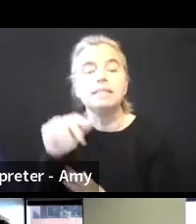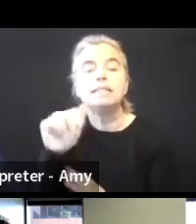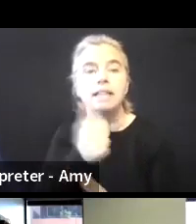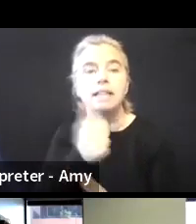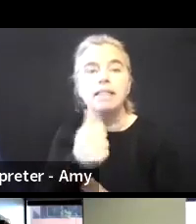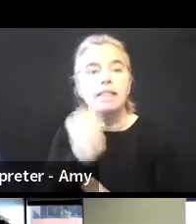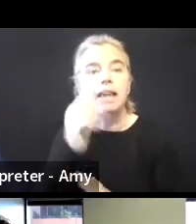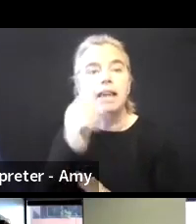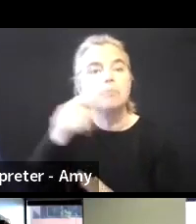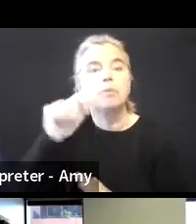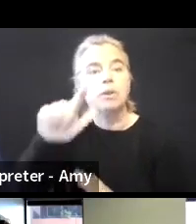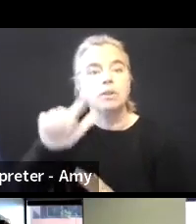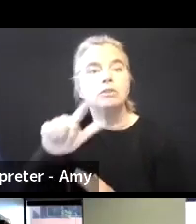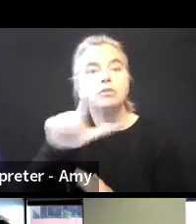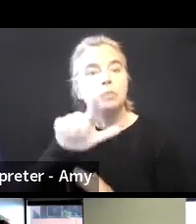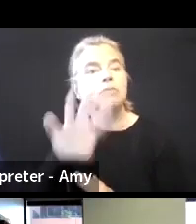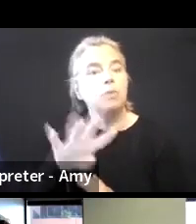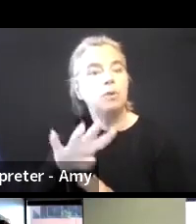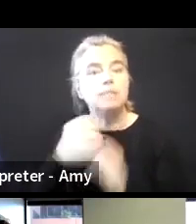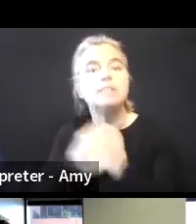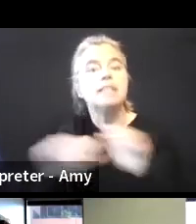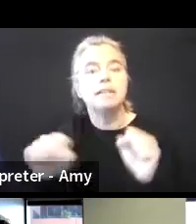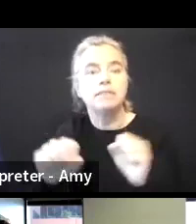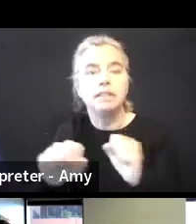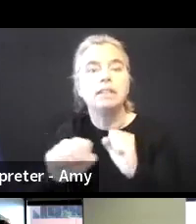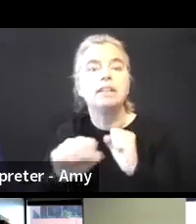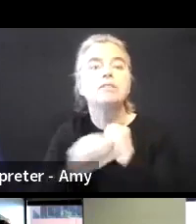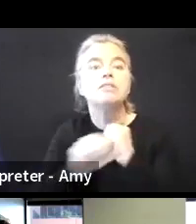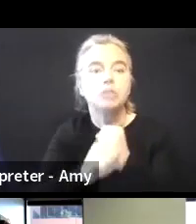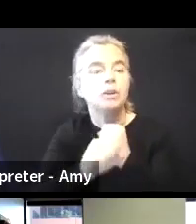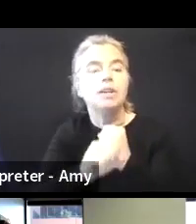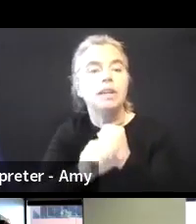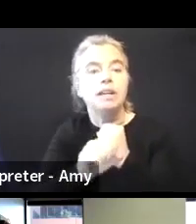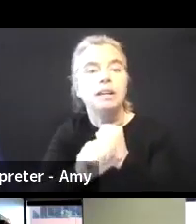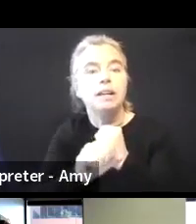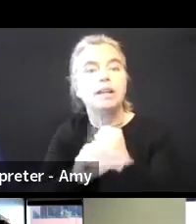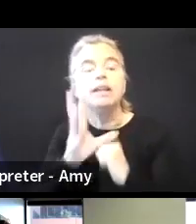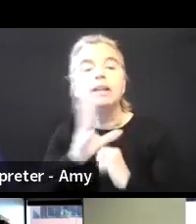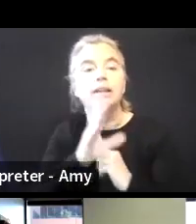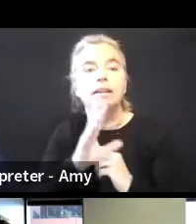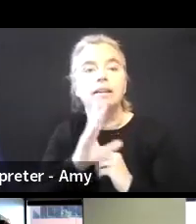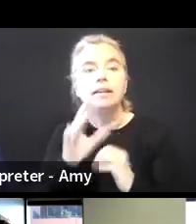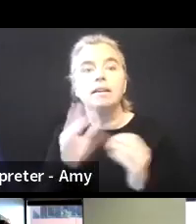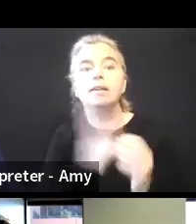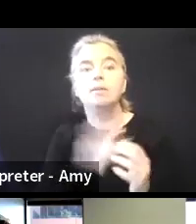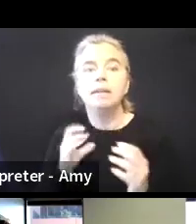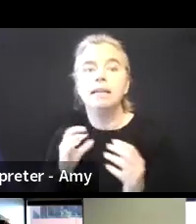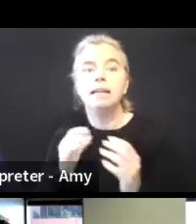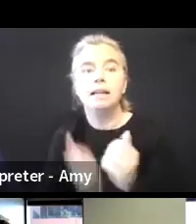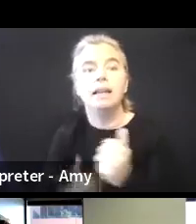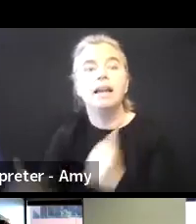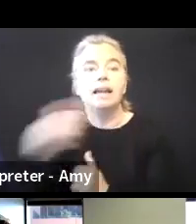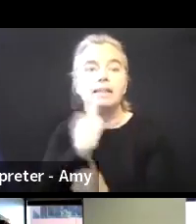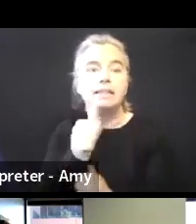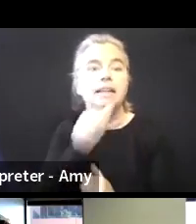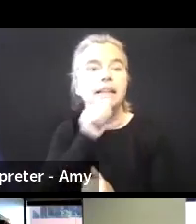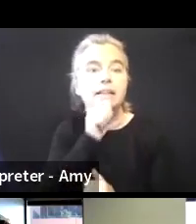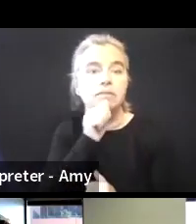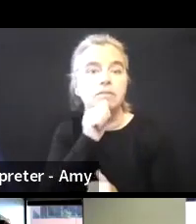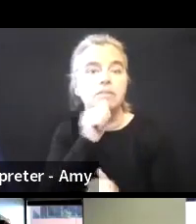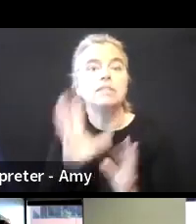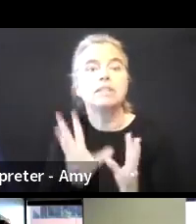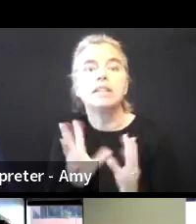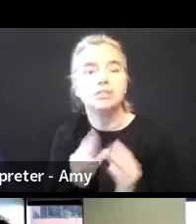12th, 2024 Safety and Security Committee executive sessions. If there are no corrections to these minutes and no discussions is